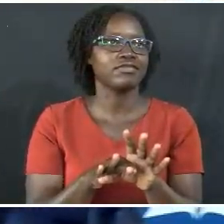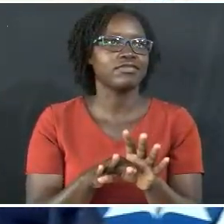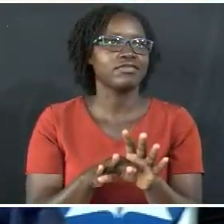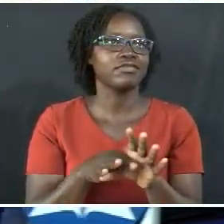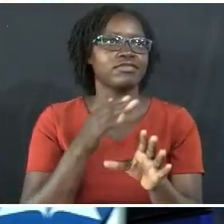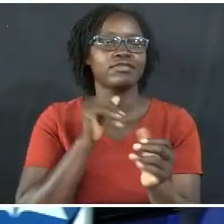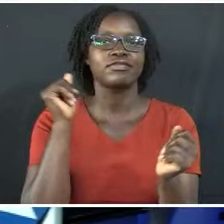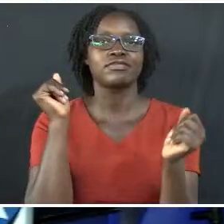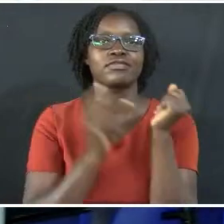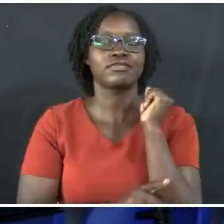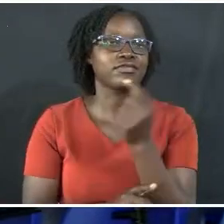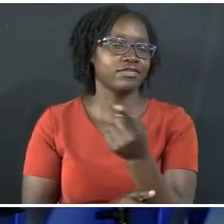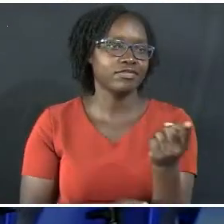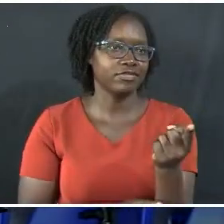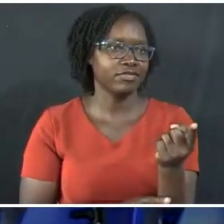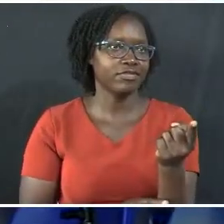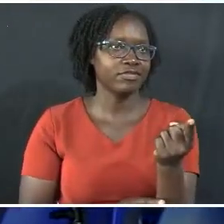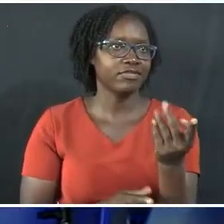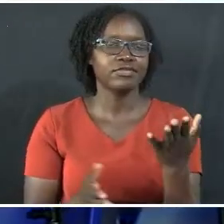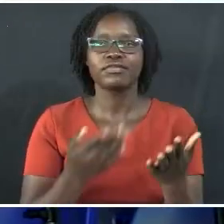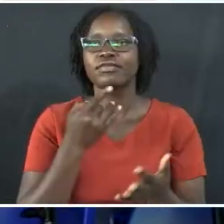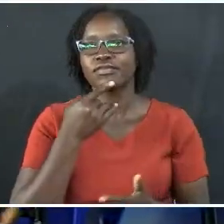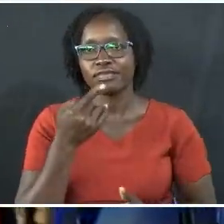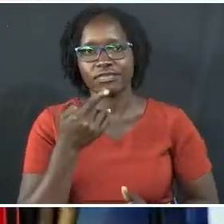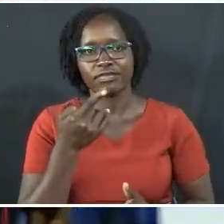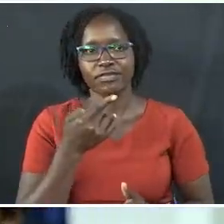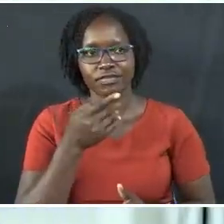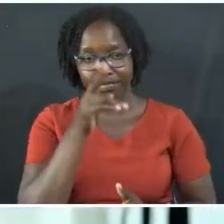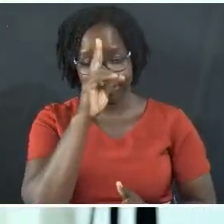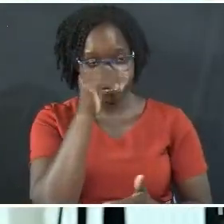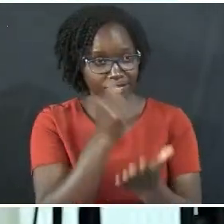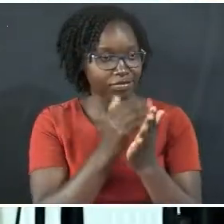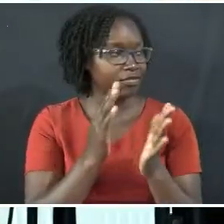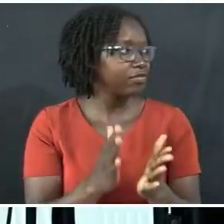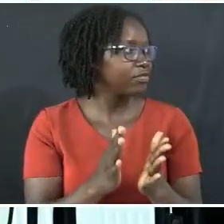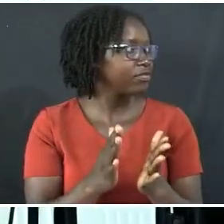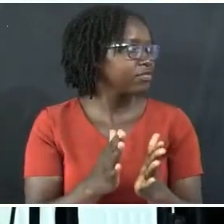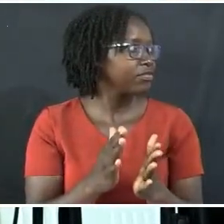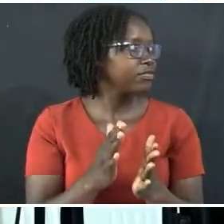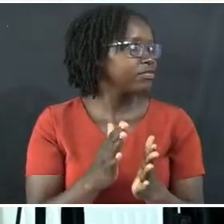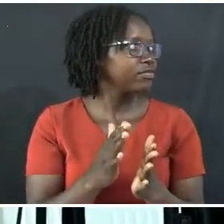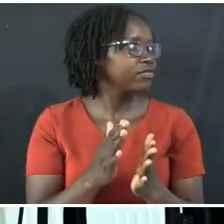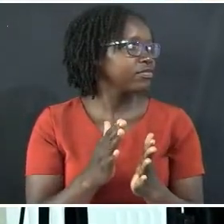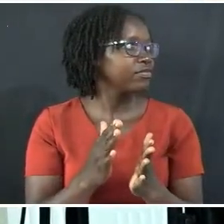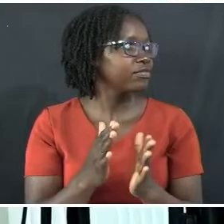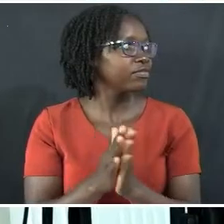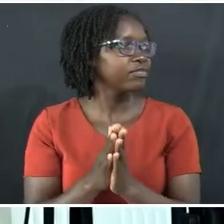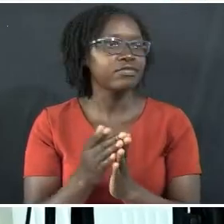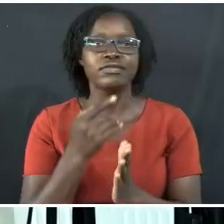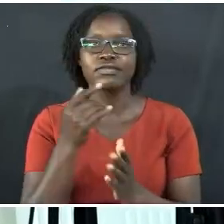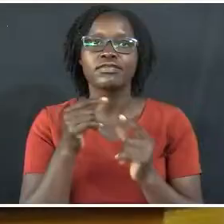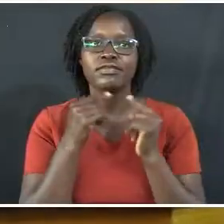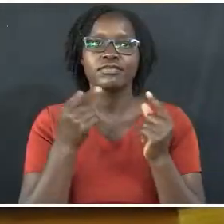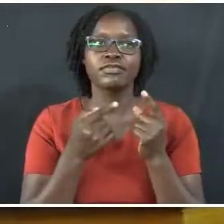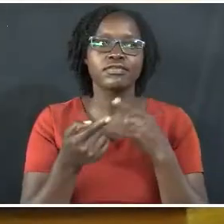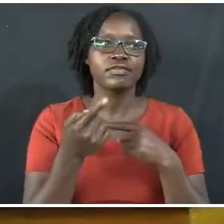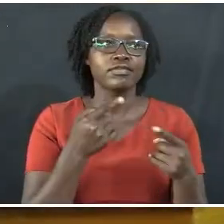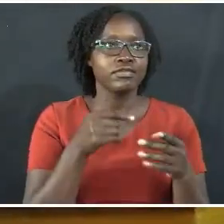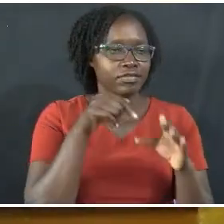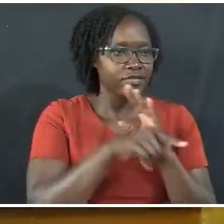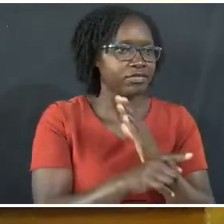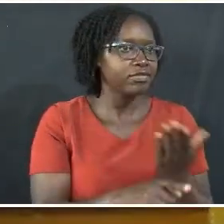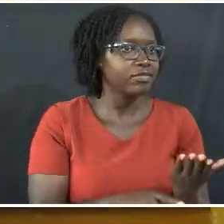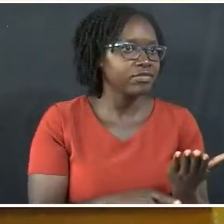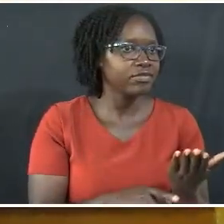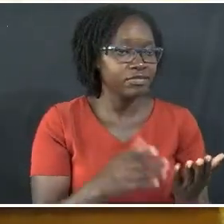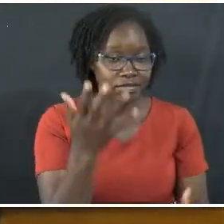to punish you may say, police officer, prosecutor, kindly tell the pastor to come inside here.